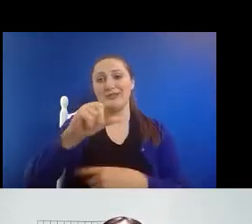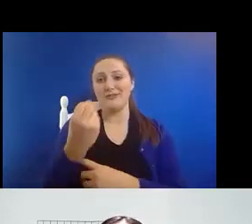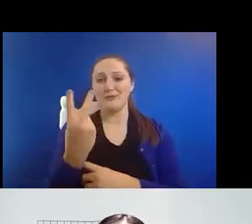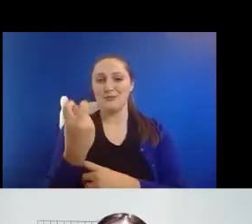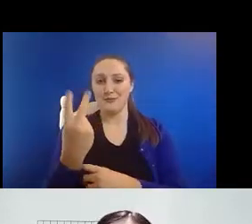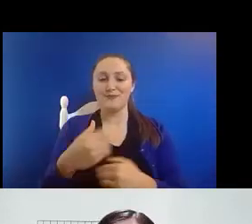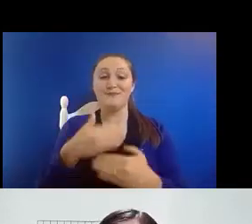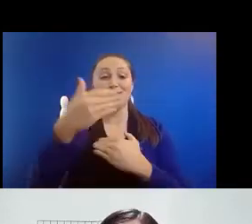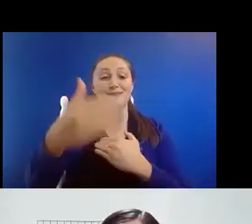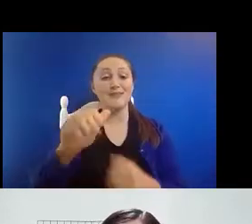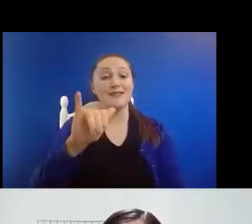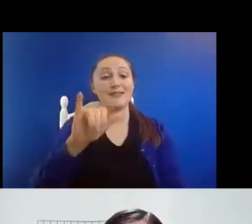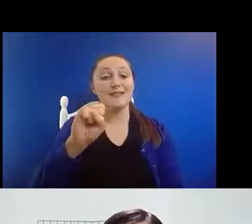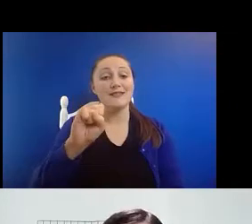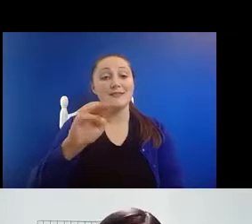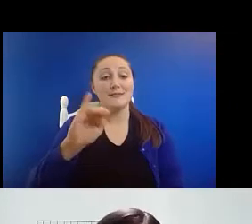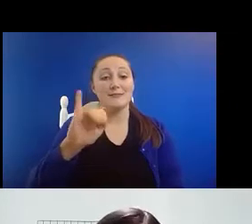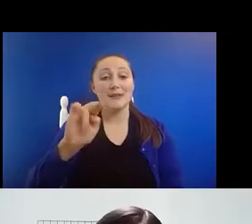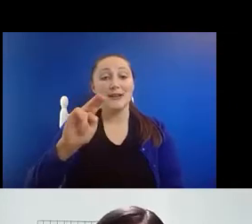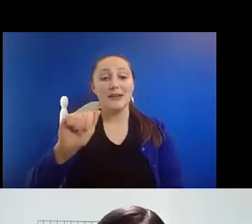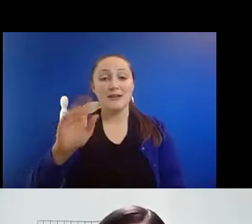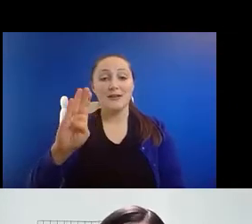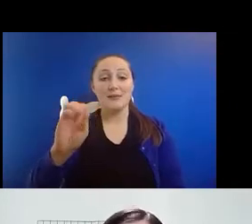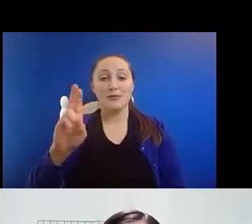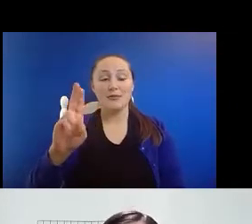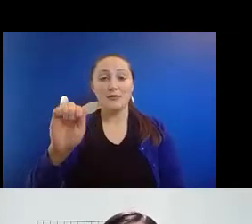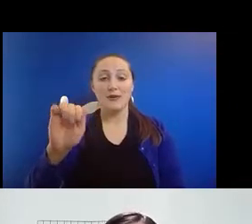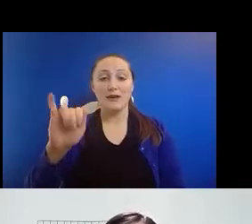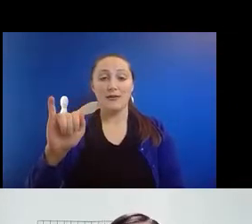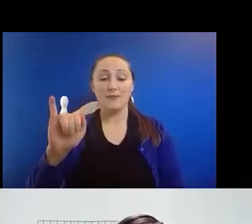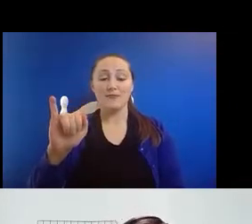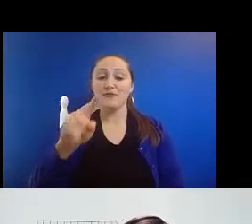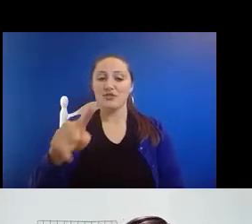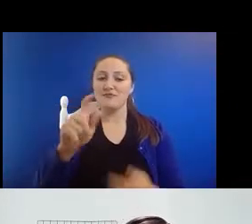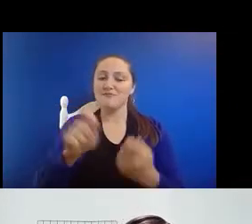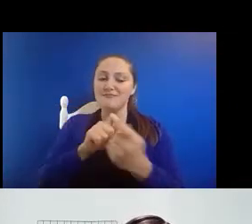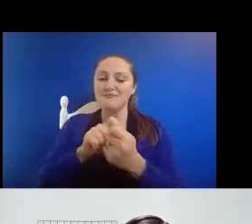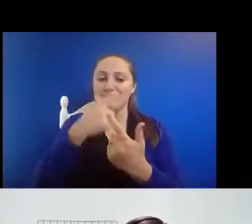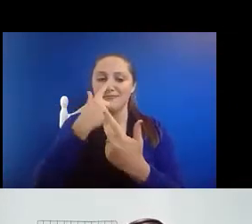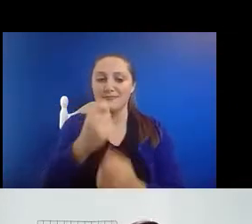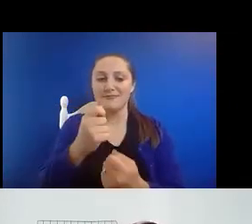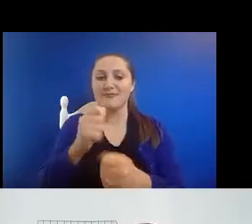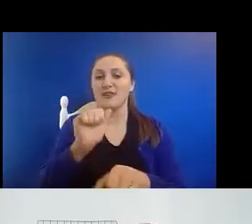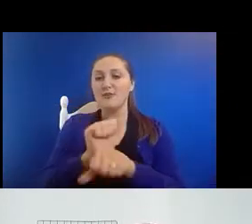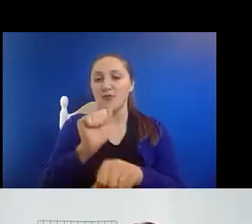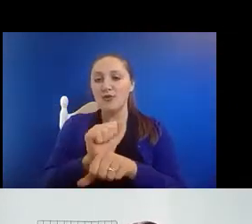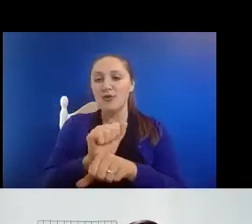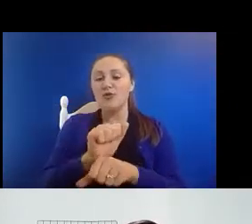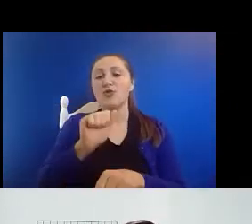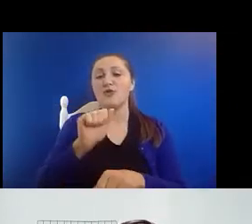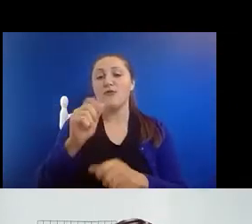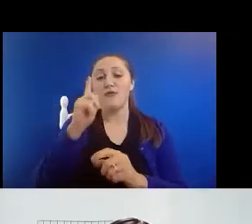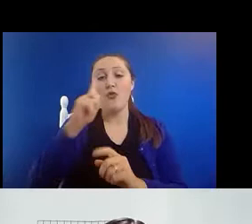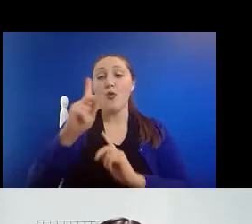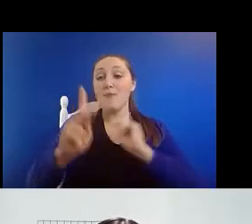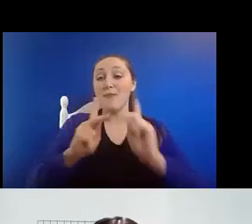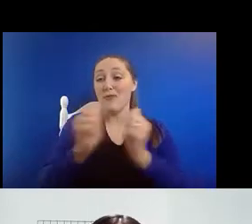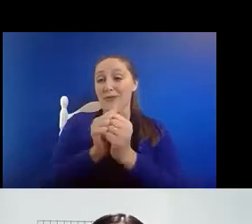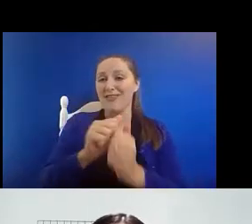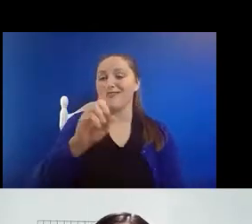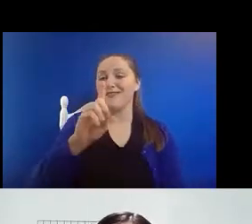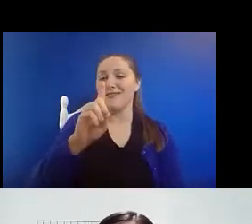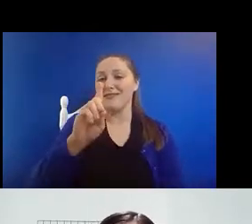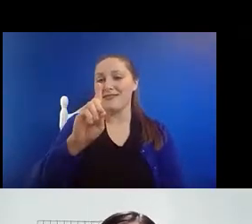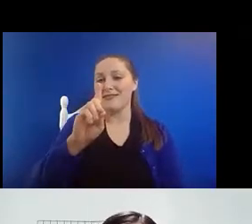Dr. Yasmina Barawi, has a particular interest in employment for persons with developmental disabilities. She has been a